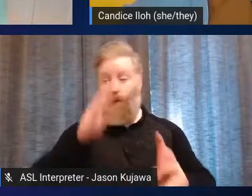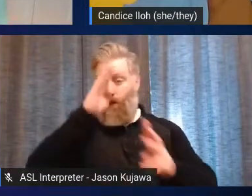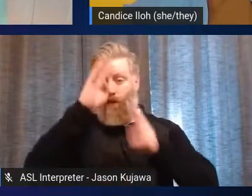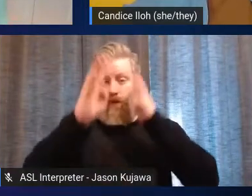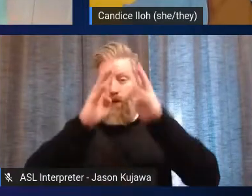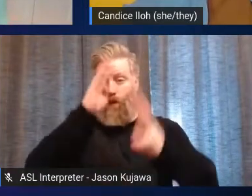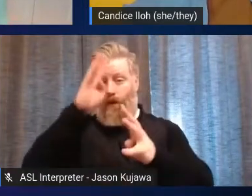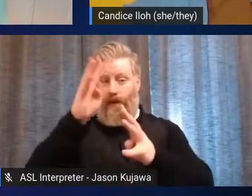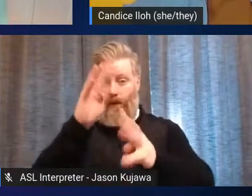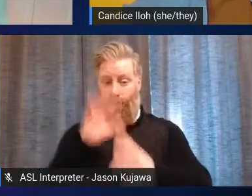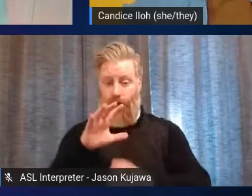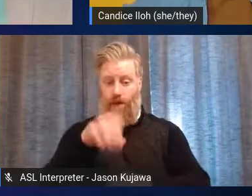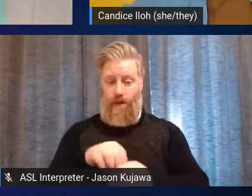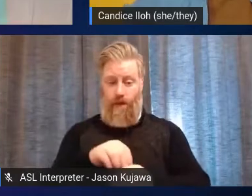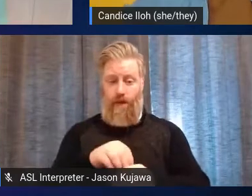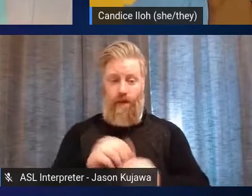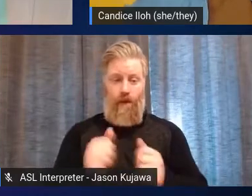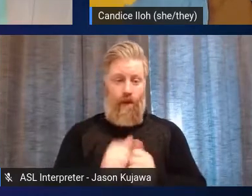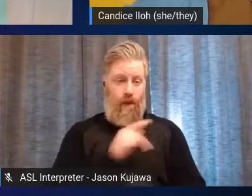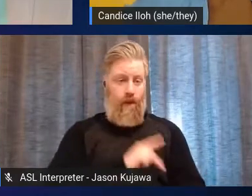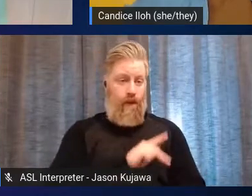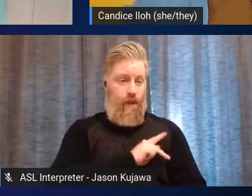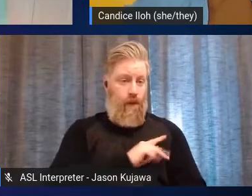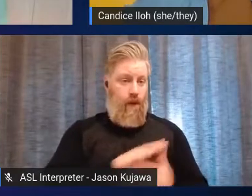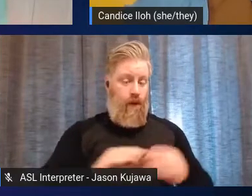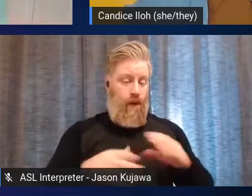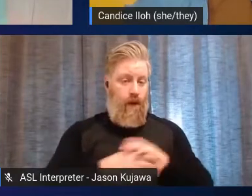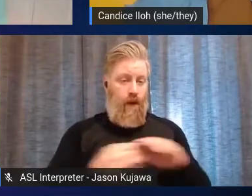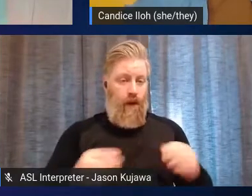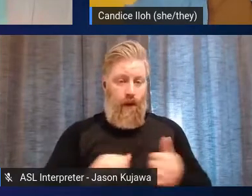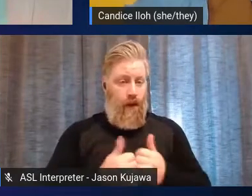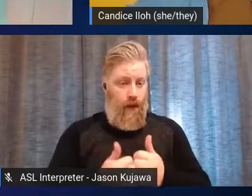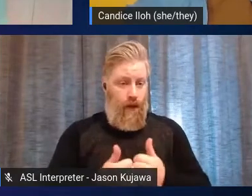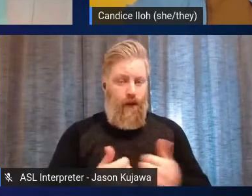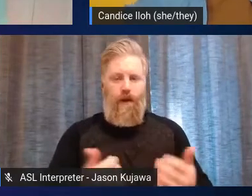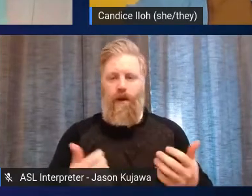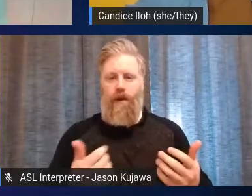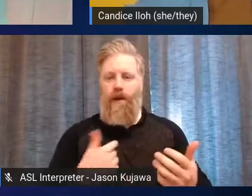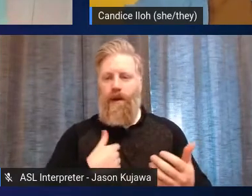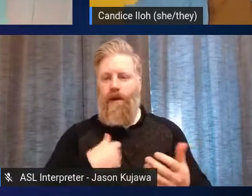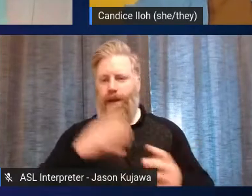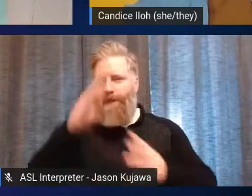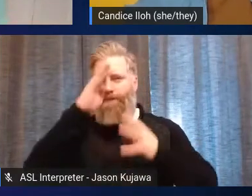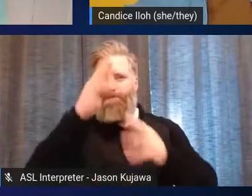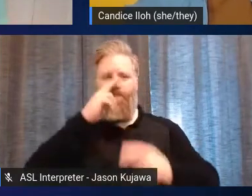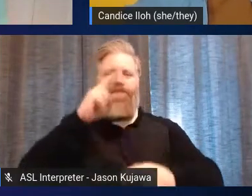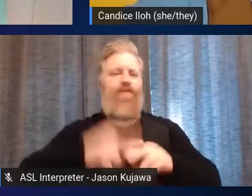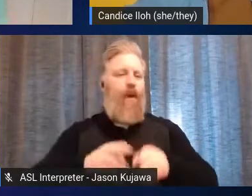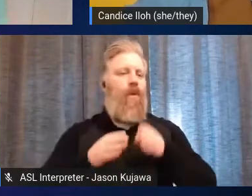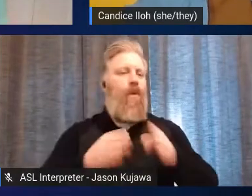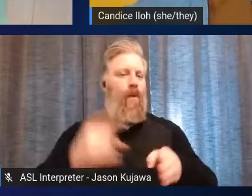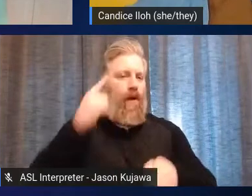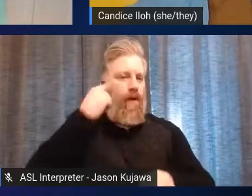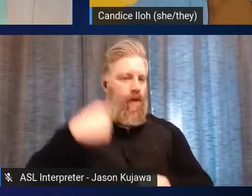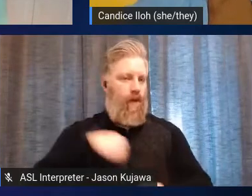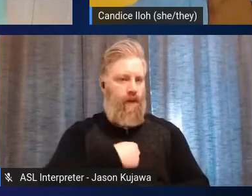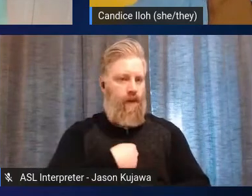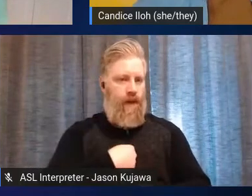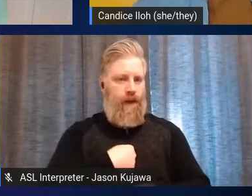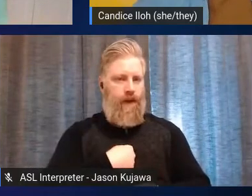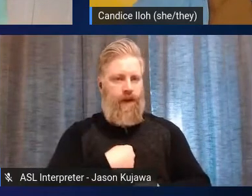for me in writing a personal story by creating a fun way for me to engage the subject